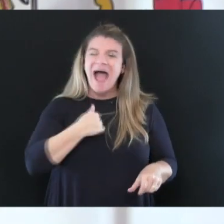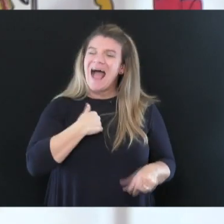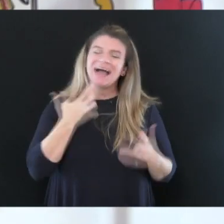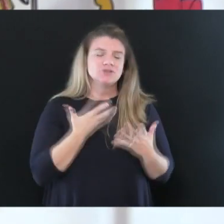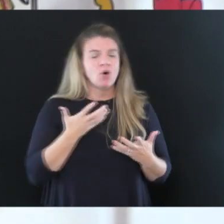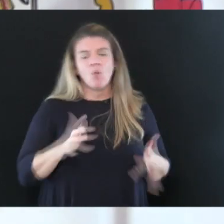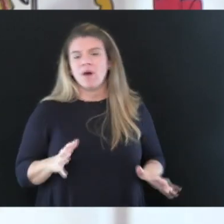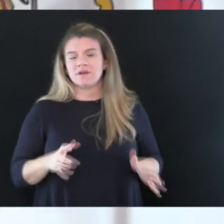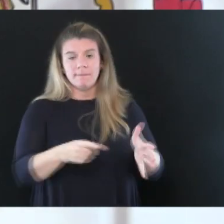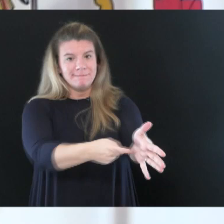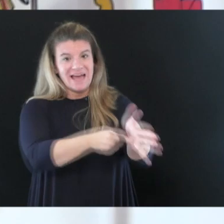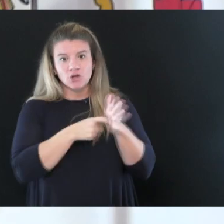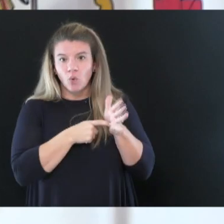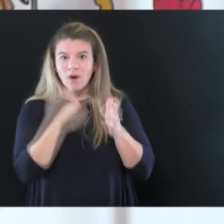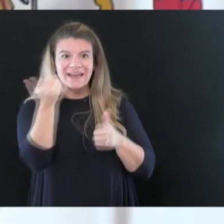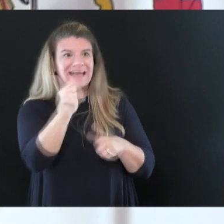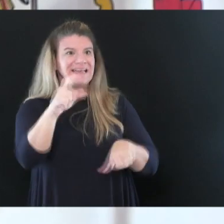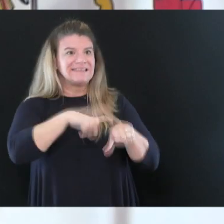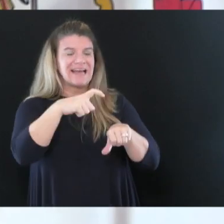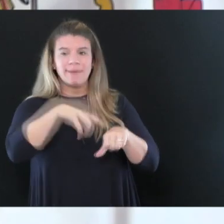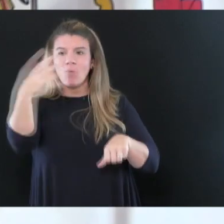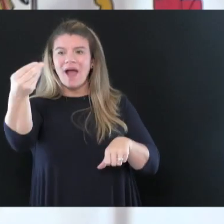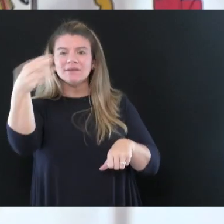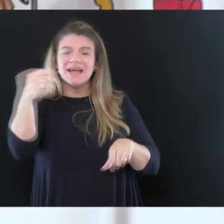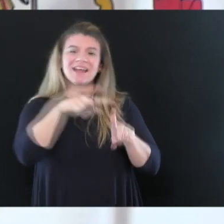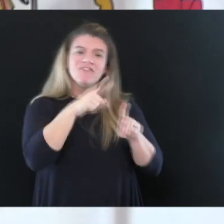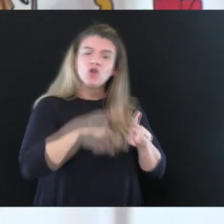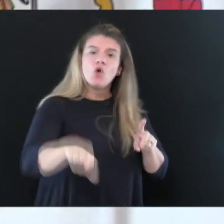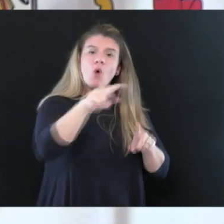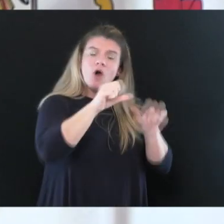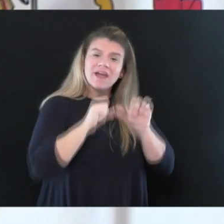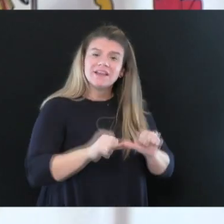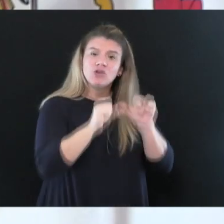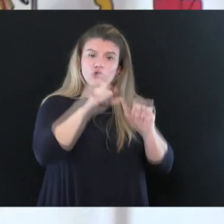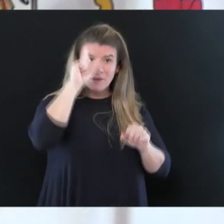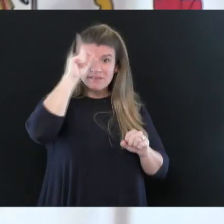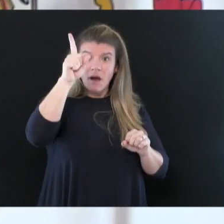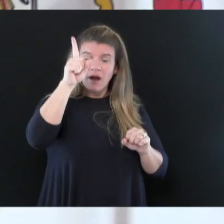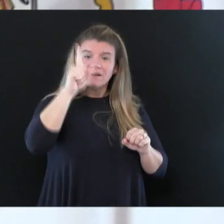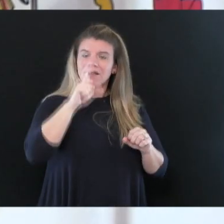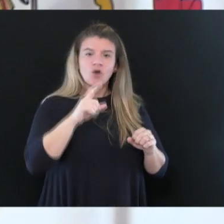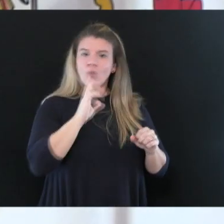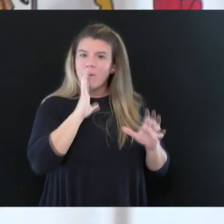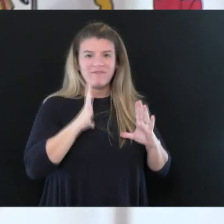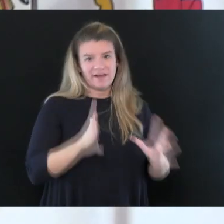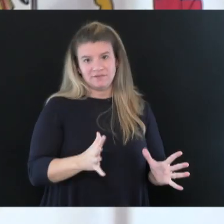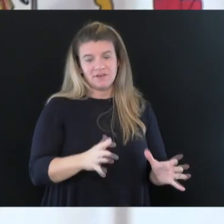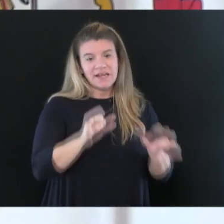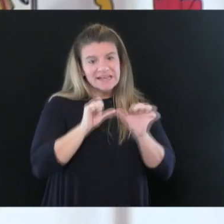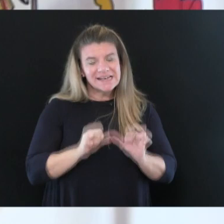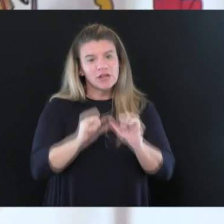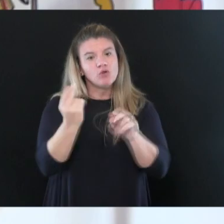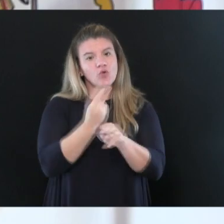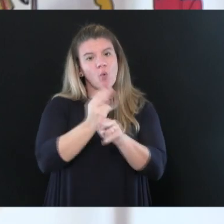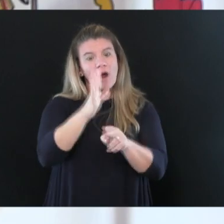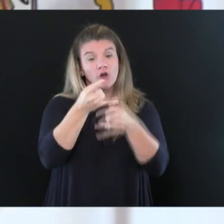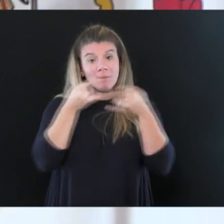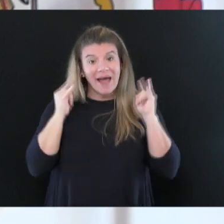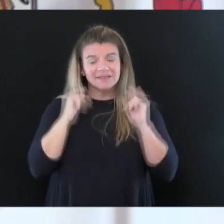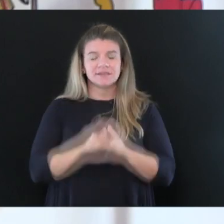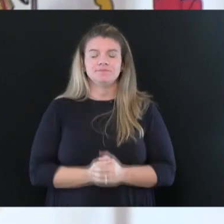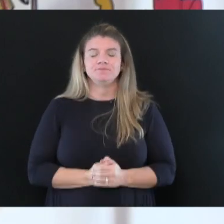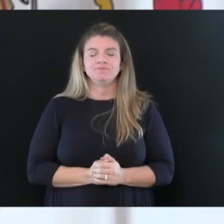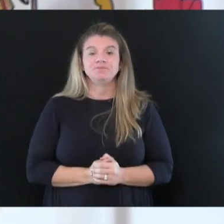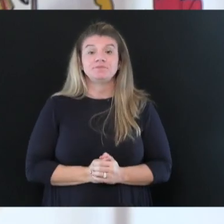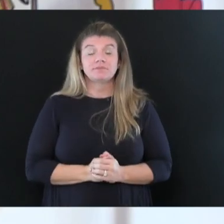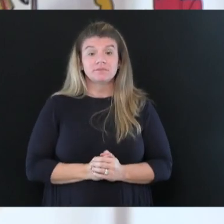us. Just be smart. Absolutely, we've got to wear a mask. From a standpoint of Bateman, I want to